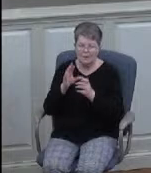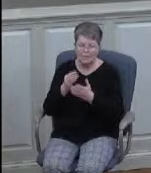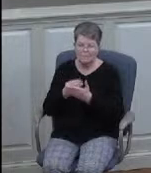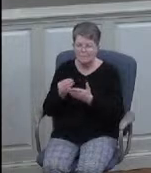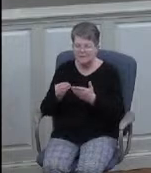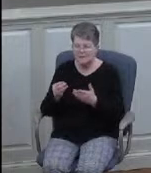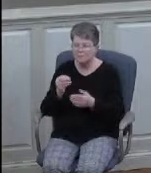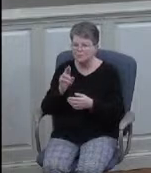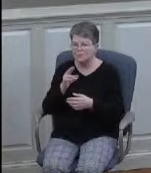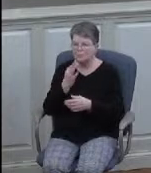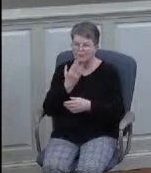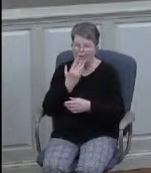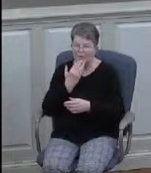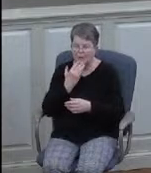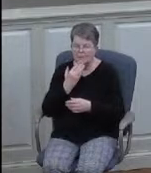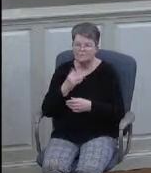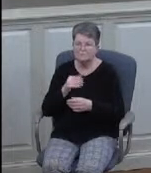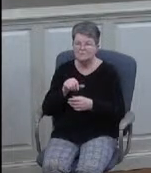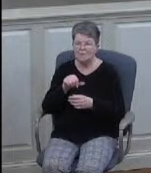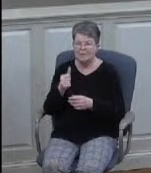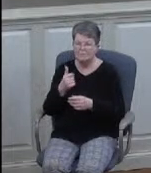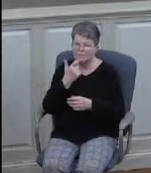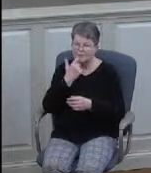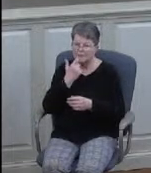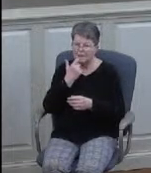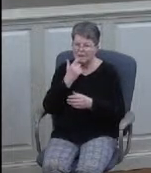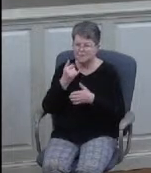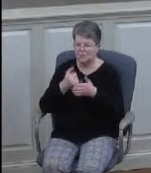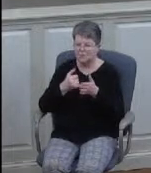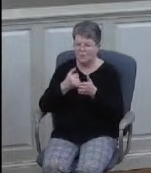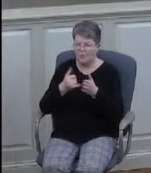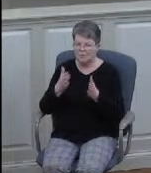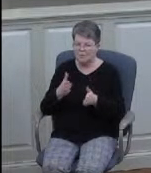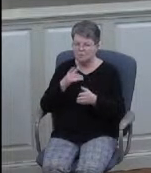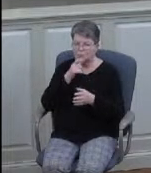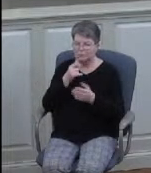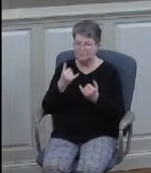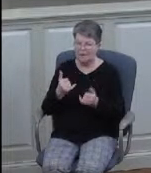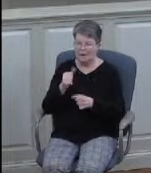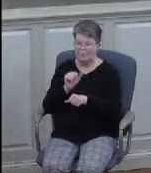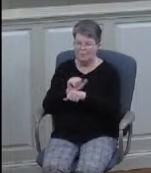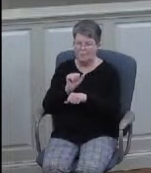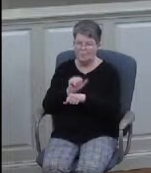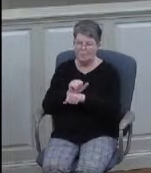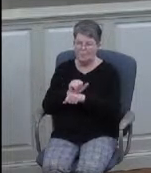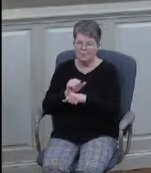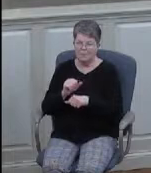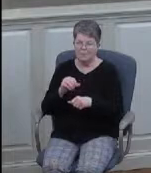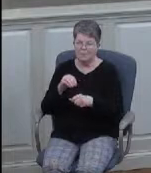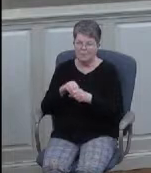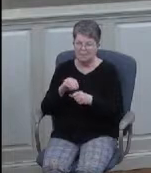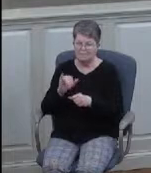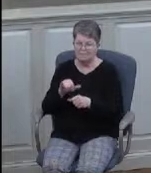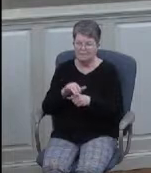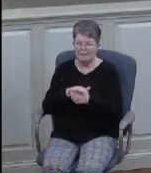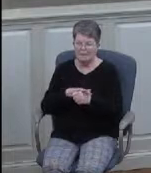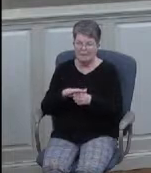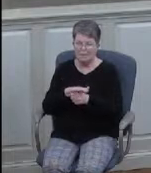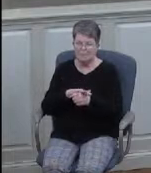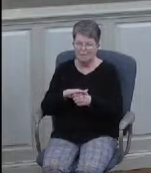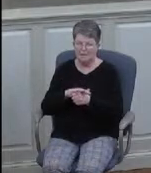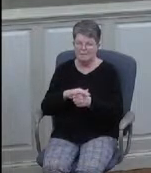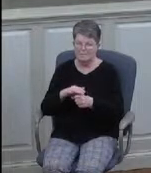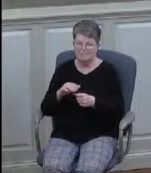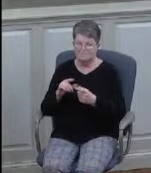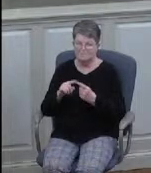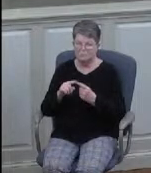colors and other glass artists that are now working in the area, and a way to